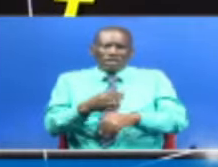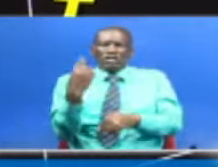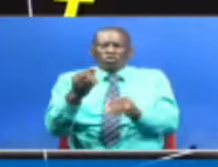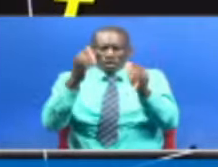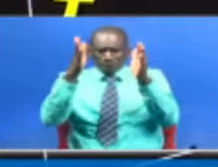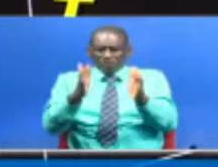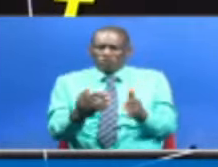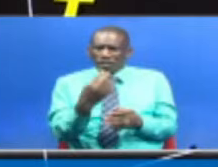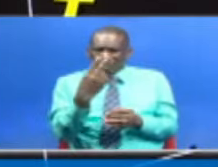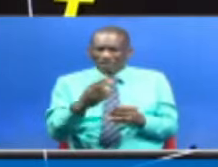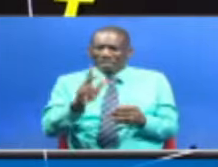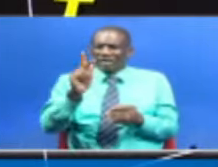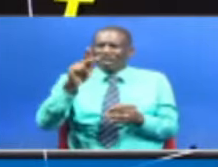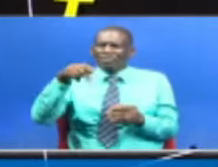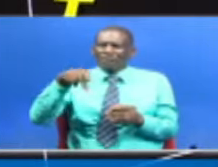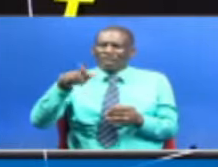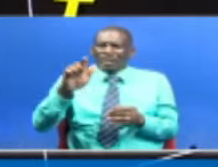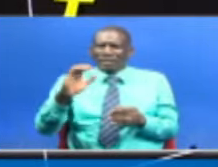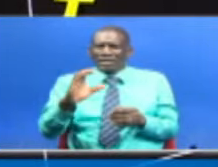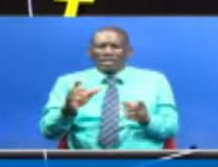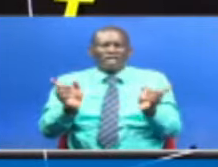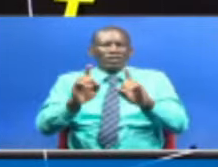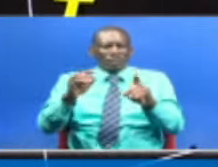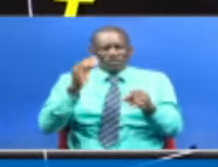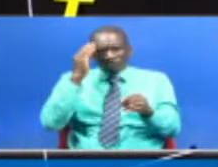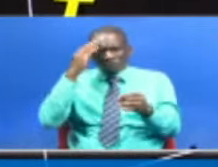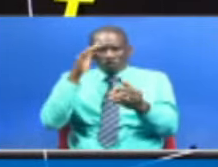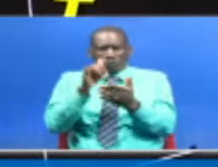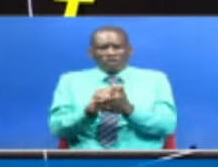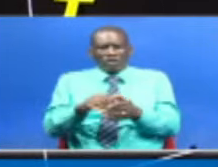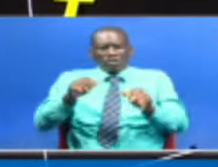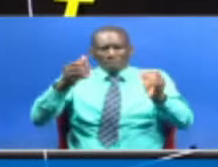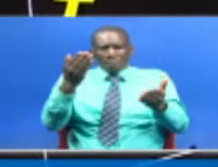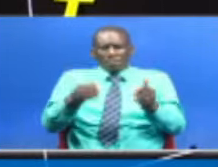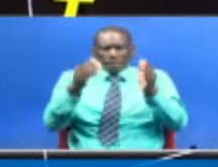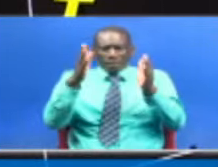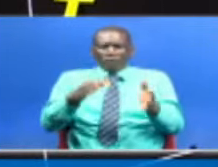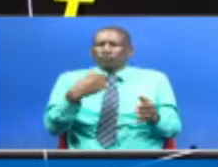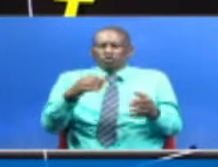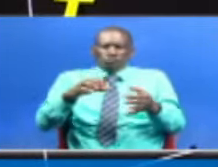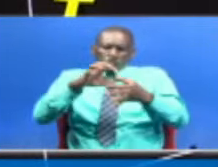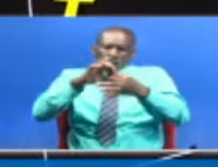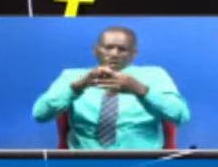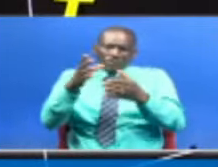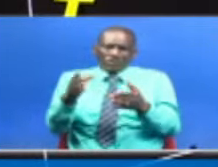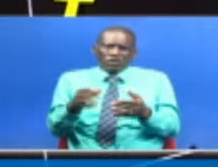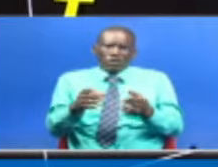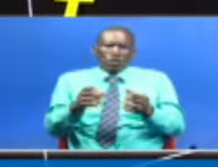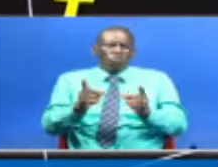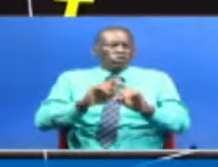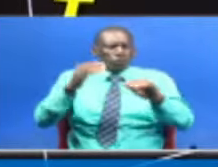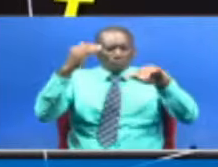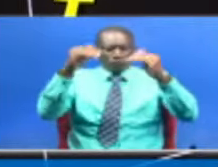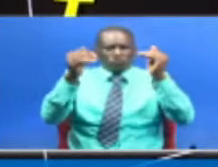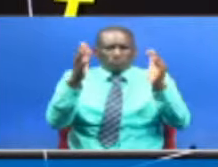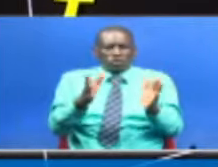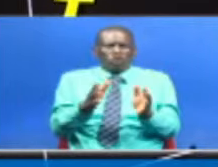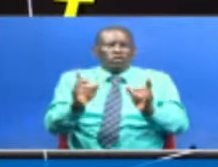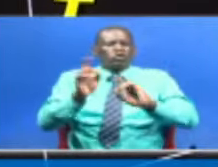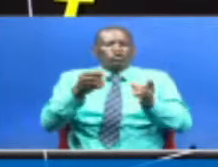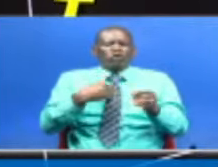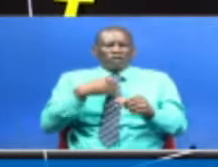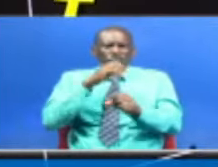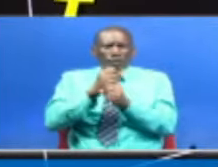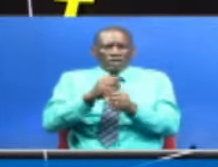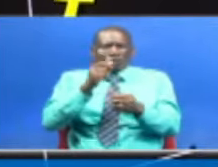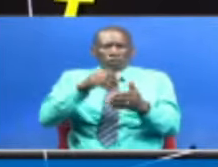they see is KPLC. They will never realize that possibly the person actually who did it was quite incompetent and should not have been doing what he